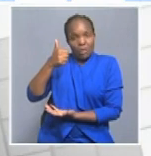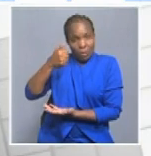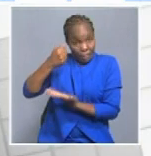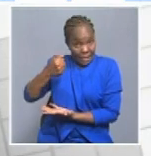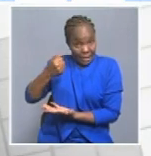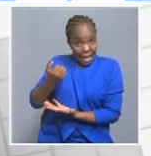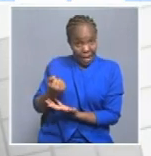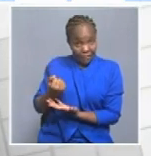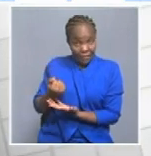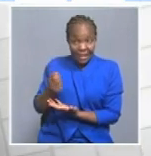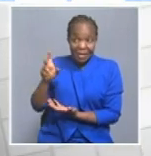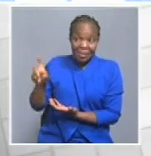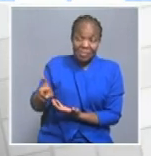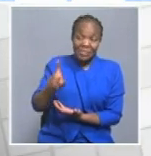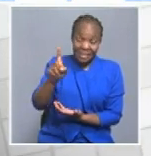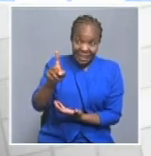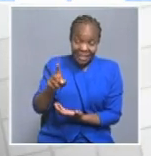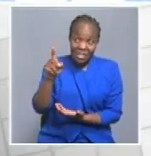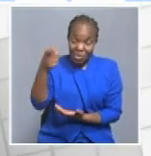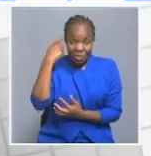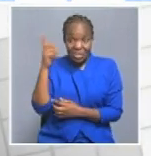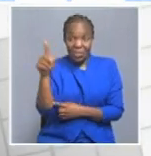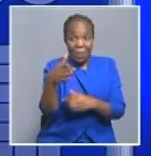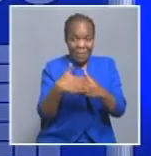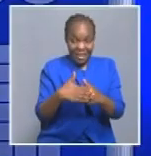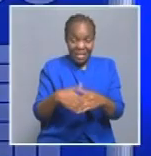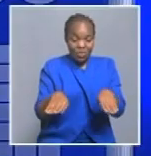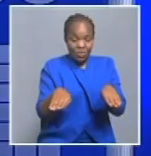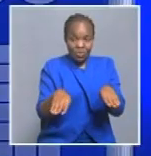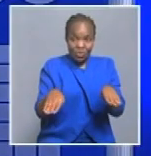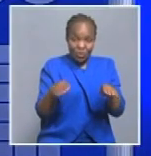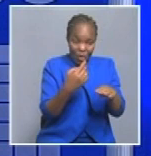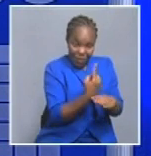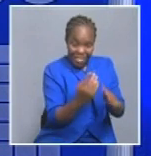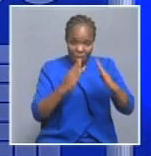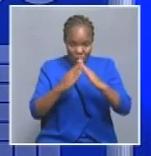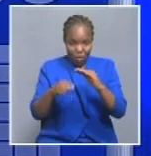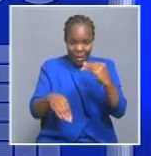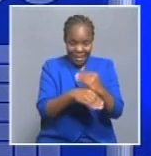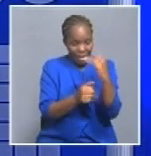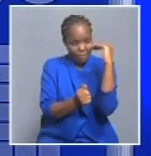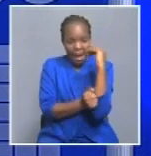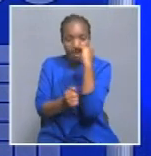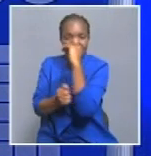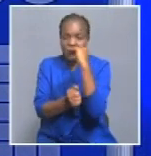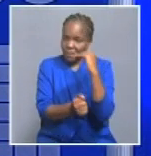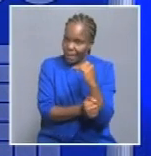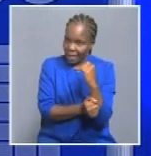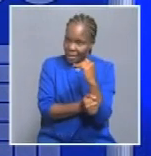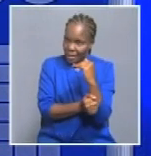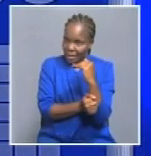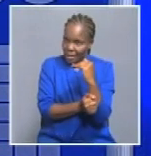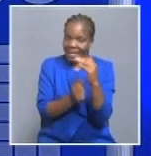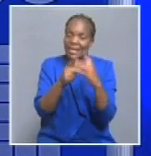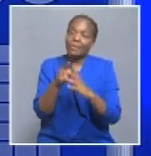complete the job, or, for example, putting up of the toilet and just making sure that everything is above board for these Namibians